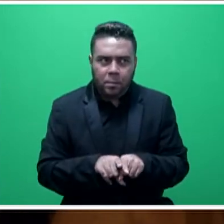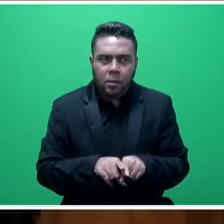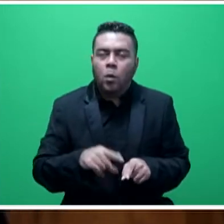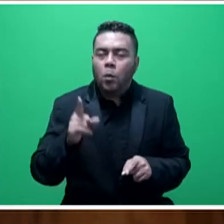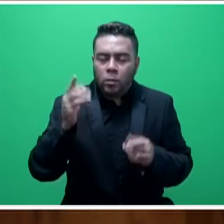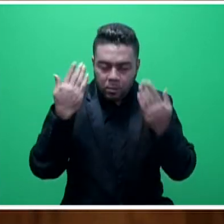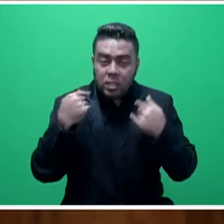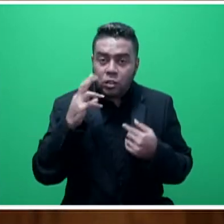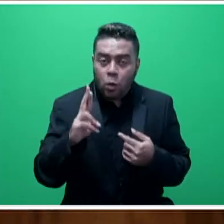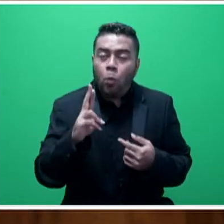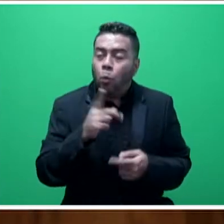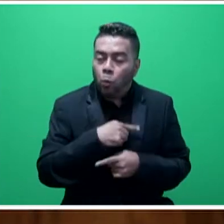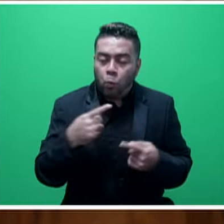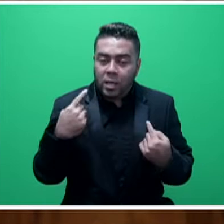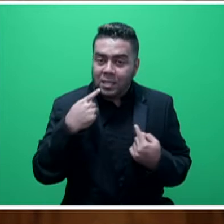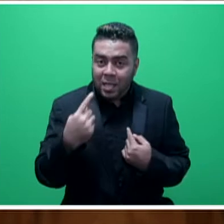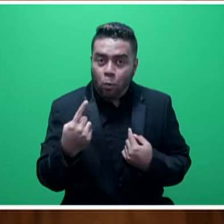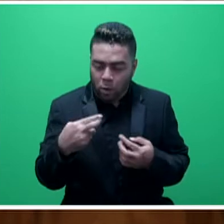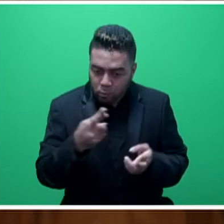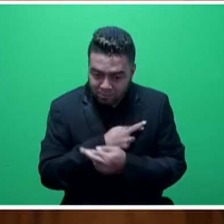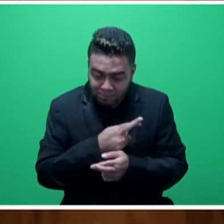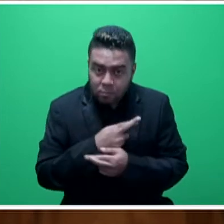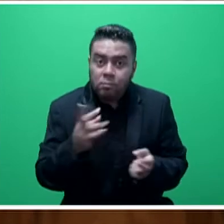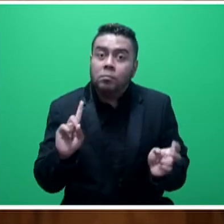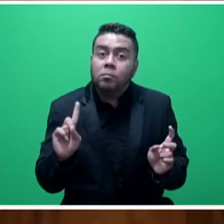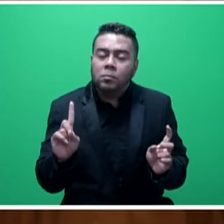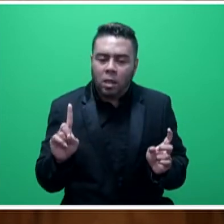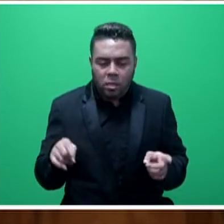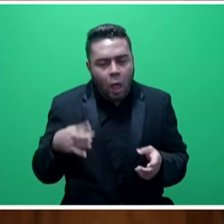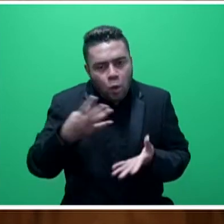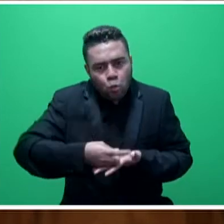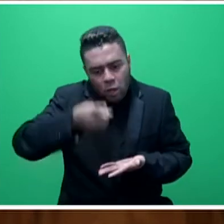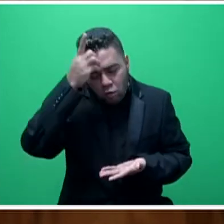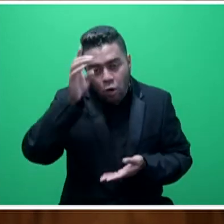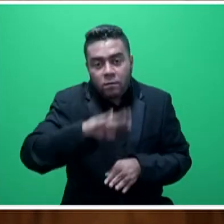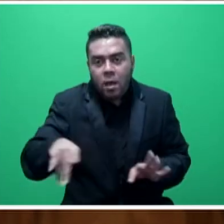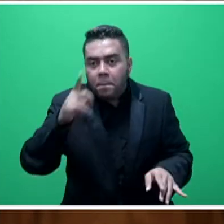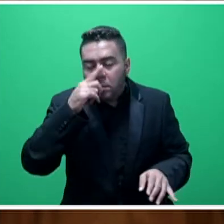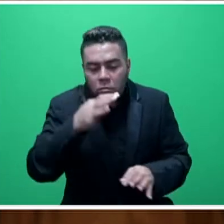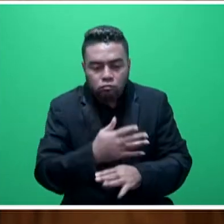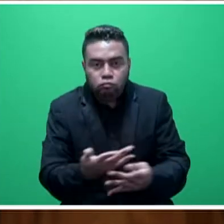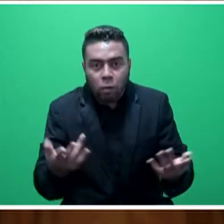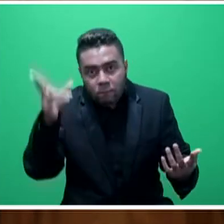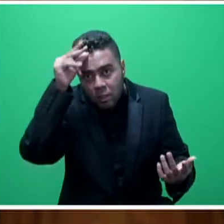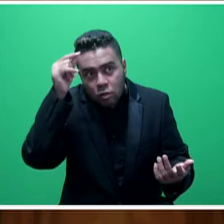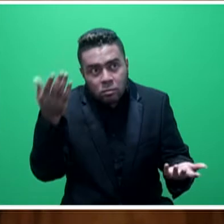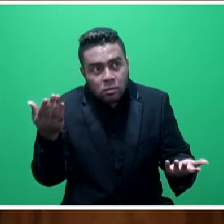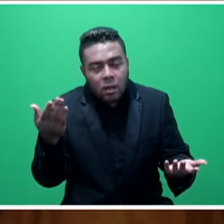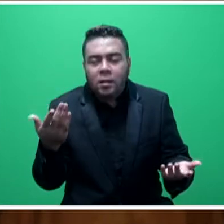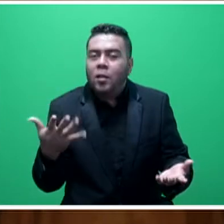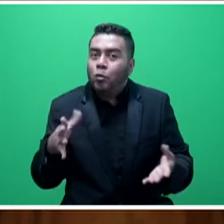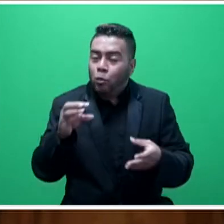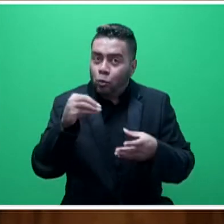say that because we are responsible for the education of young Fijians, we must always be at the cutting edge of technology. During